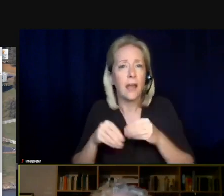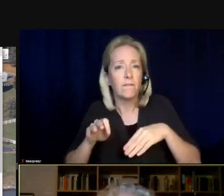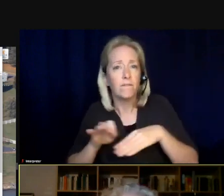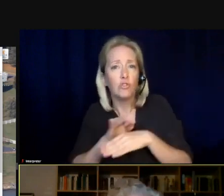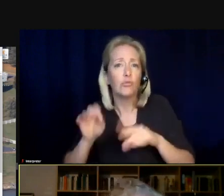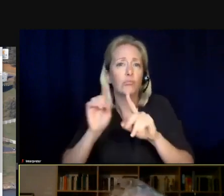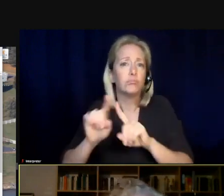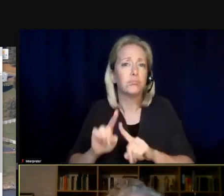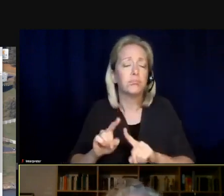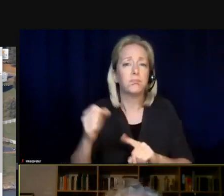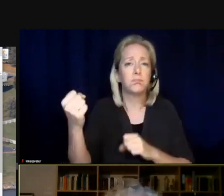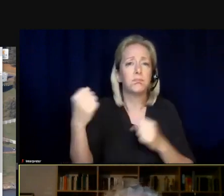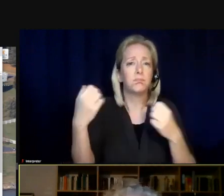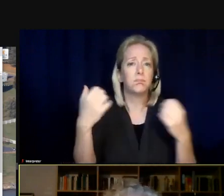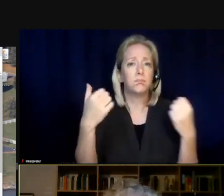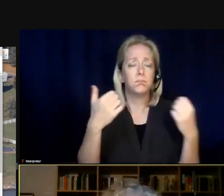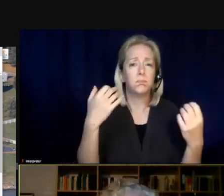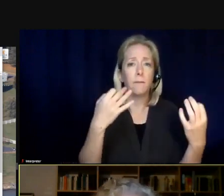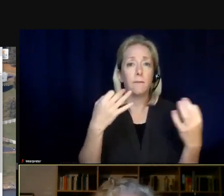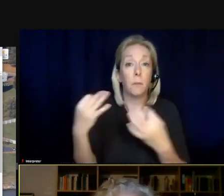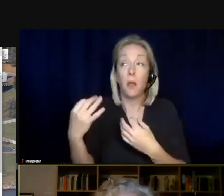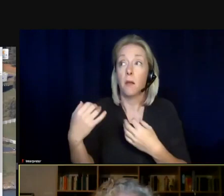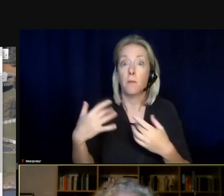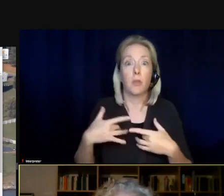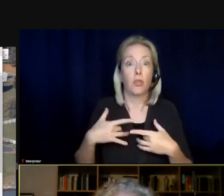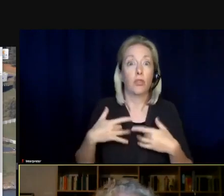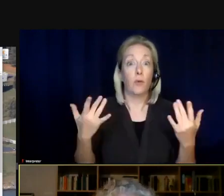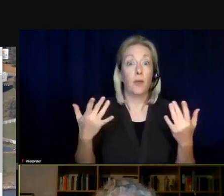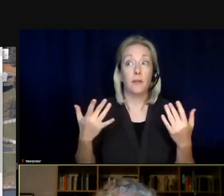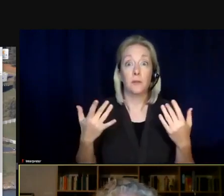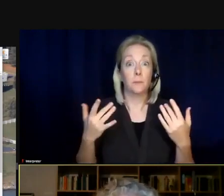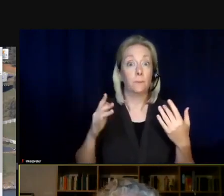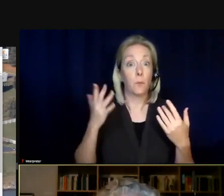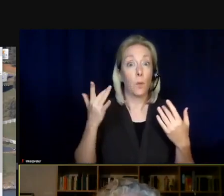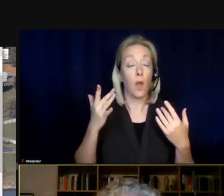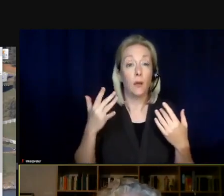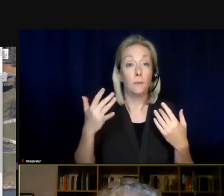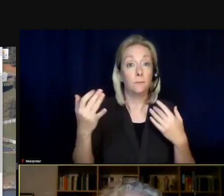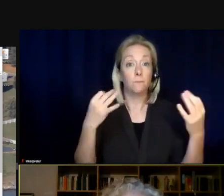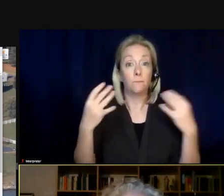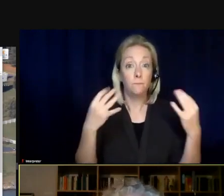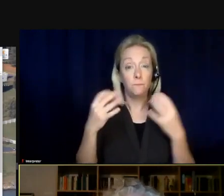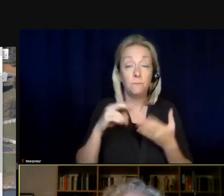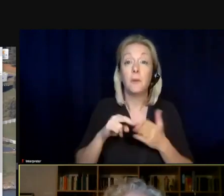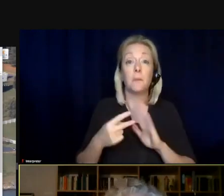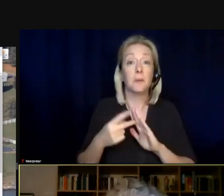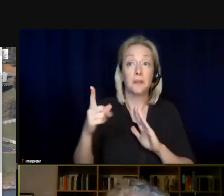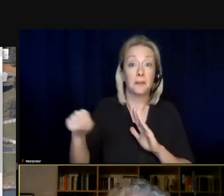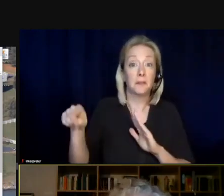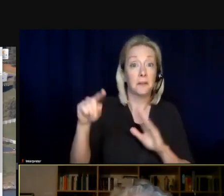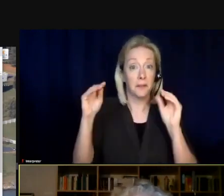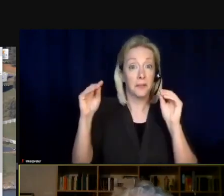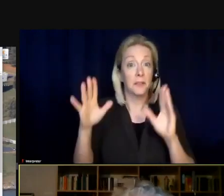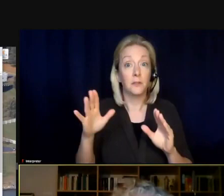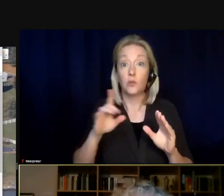function? And I was really excited because what that said to me was that teachers